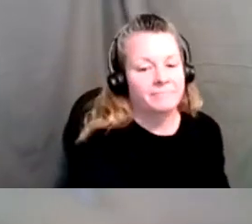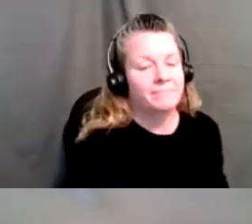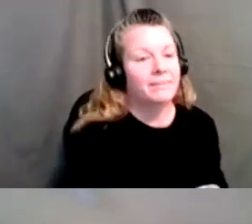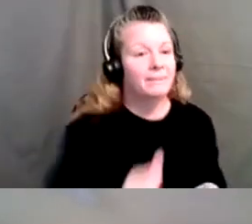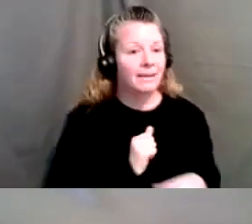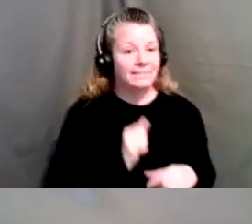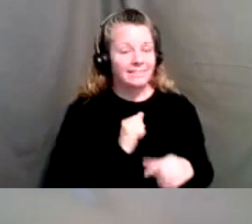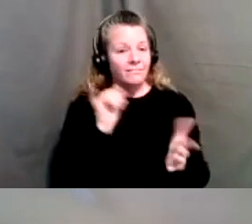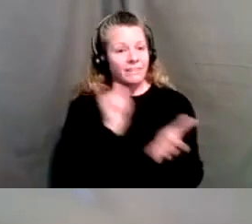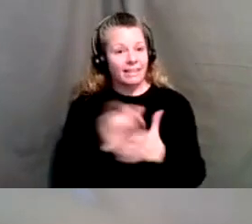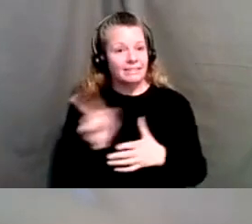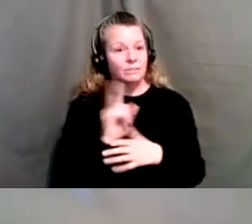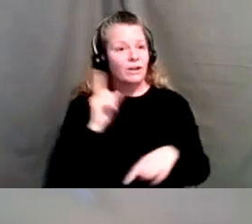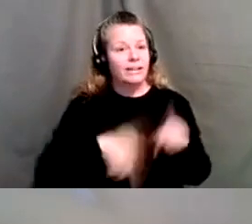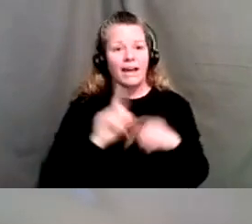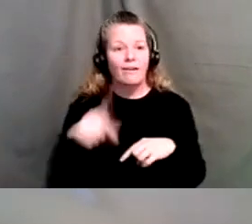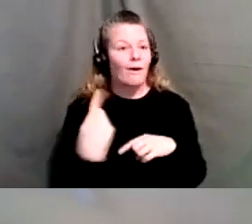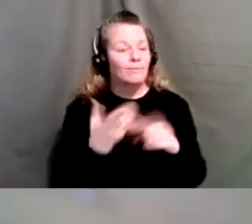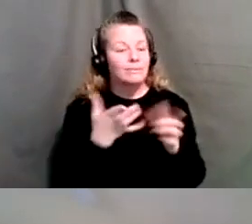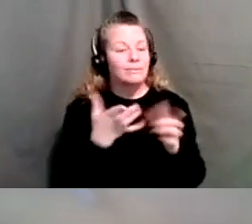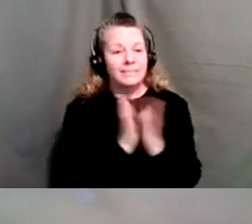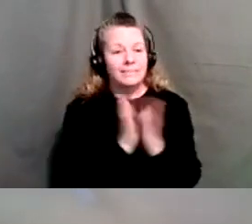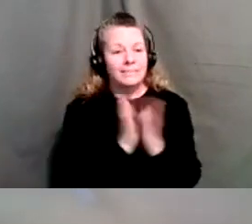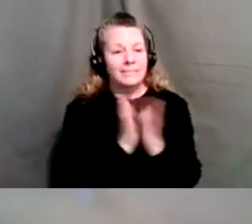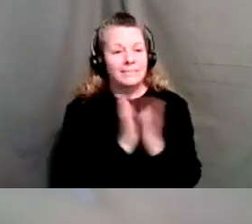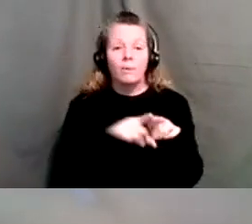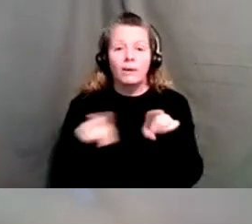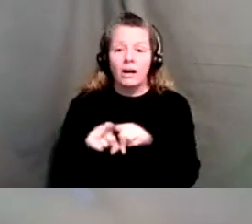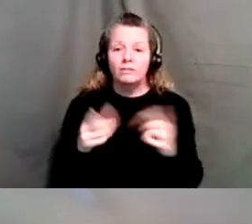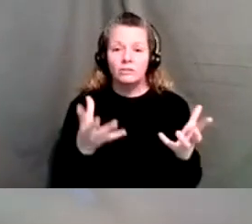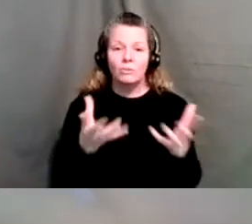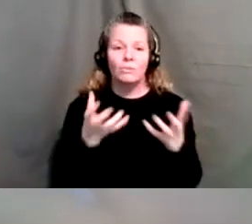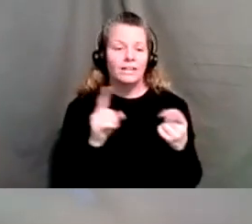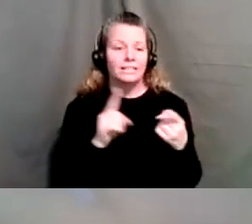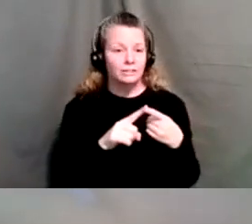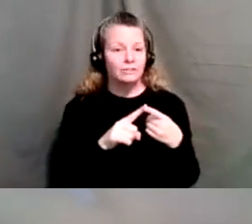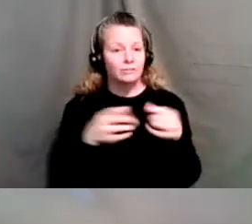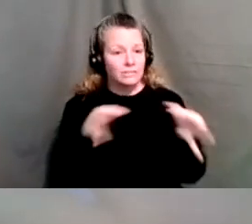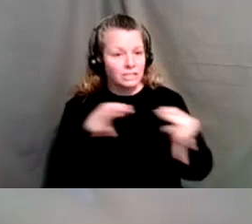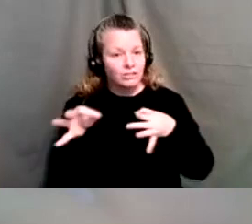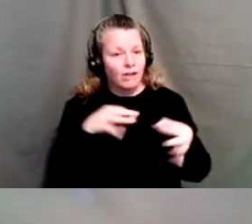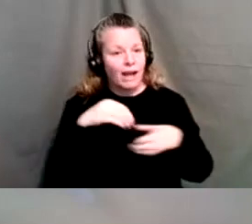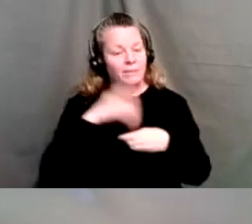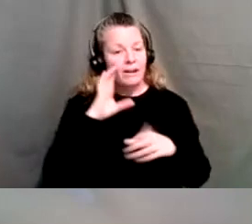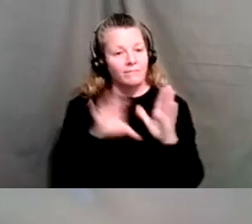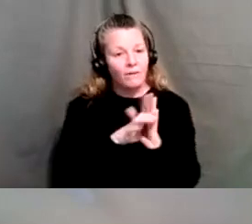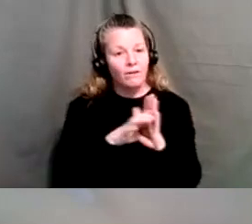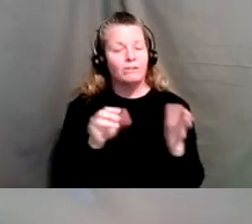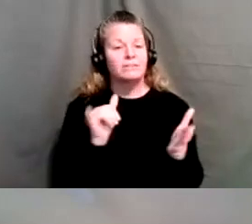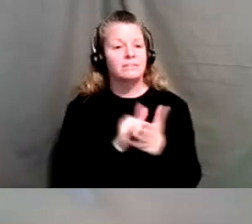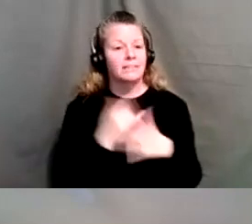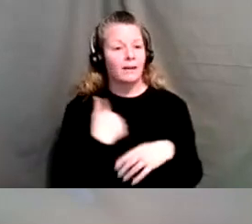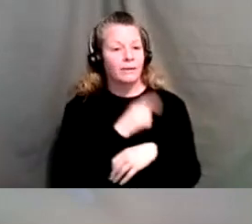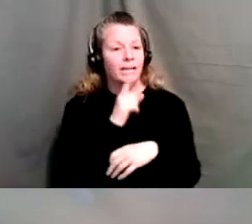know you can't always ask, but we also wanted to describe in our photos that we